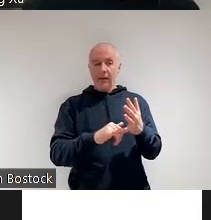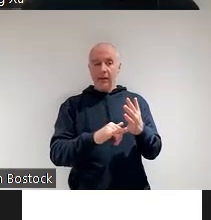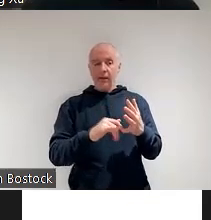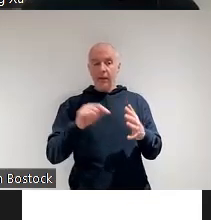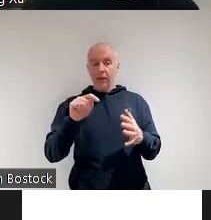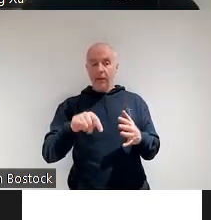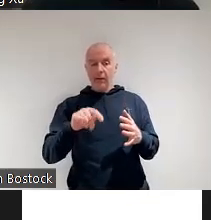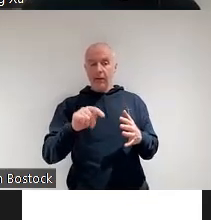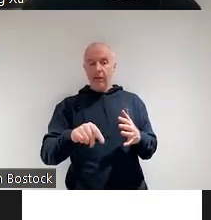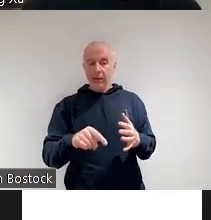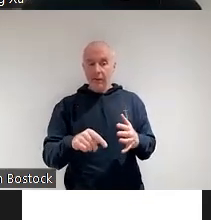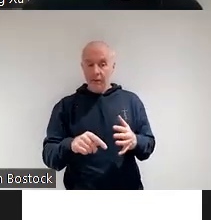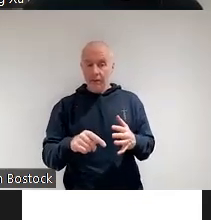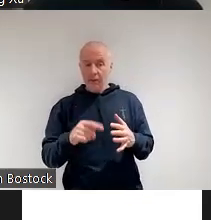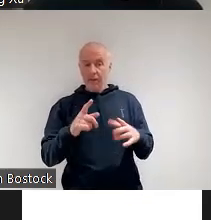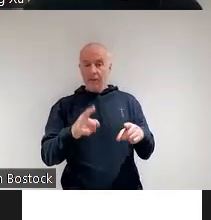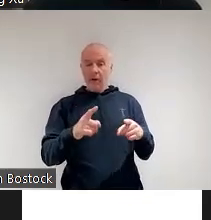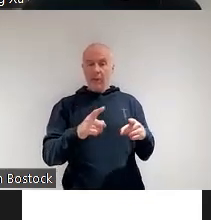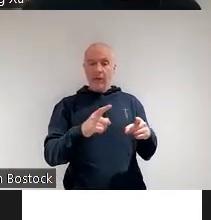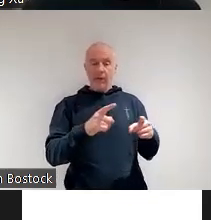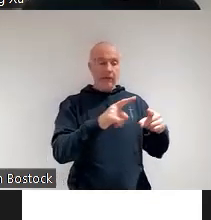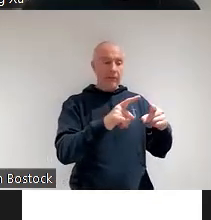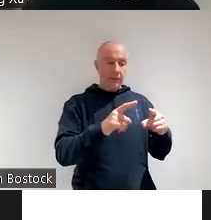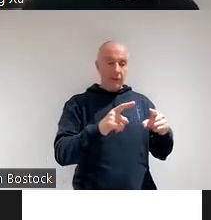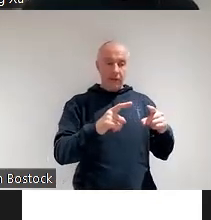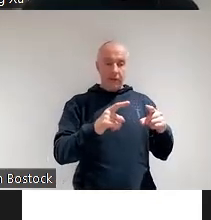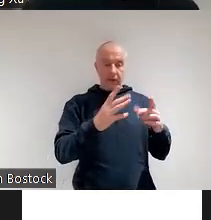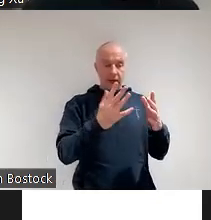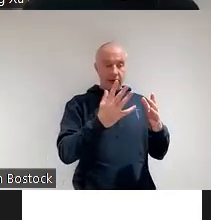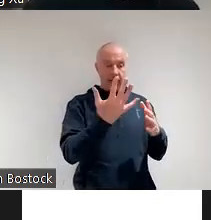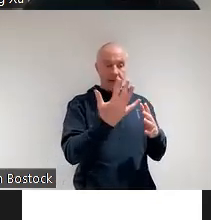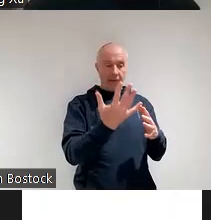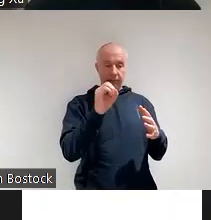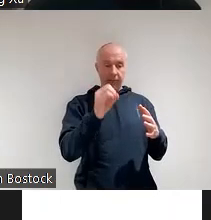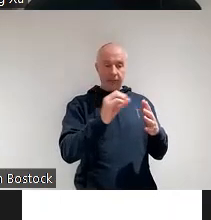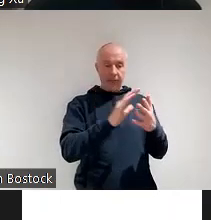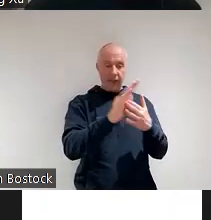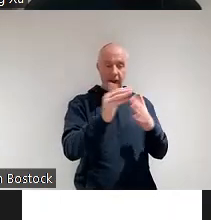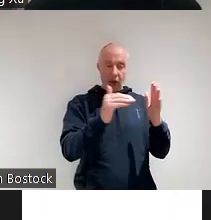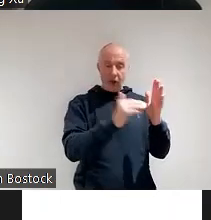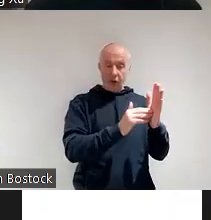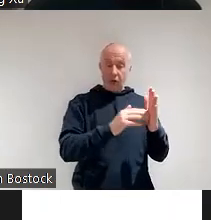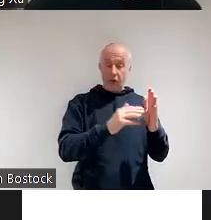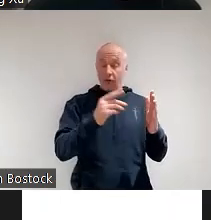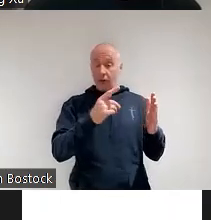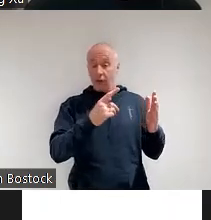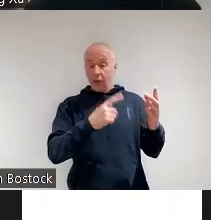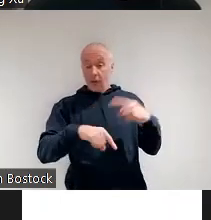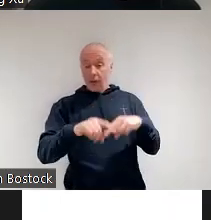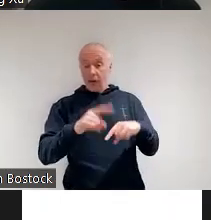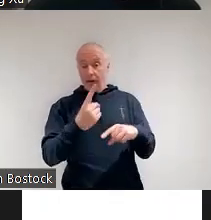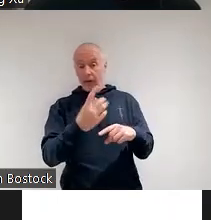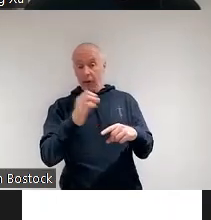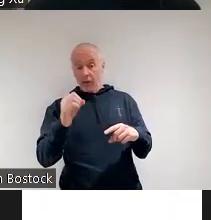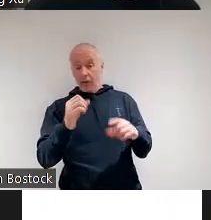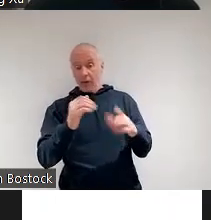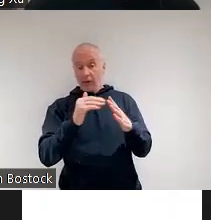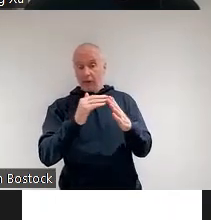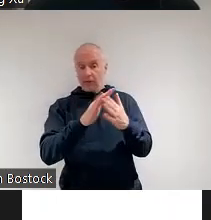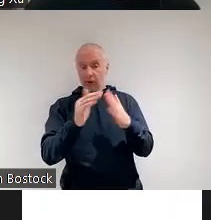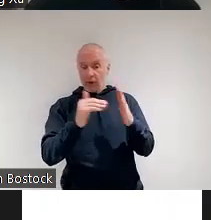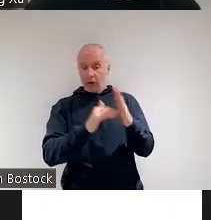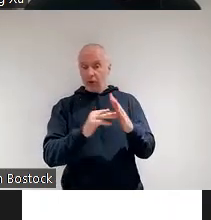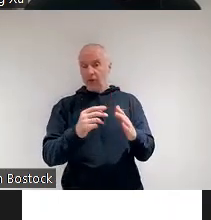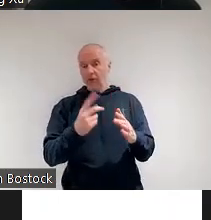of the fundamental frequency. For example, if it's a 50 hertz, then we're talking about if it's 100 hertz, 150 hertz, 200